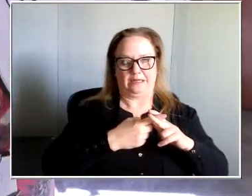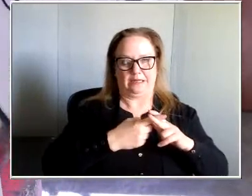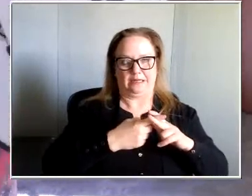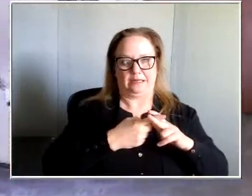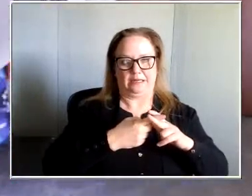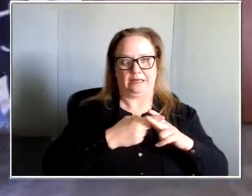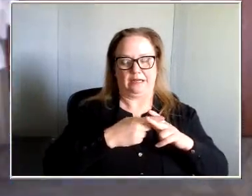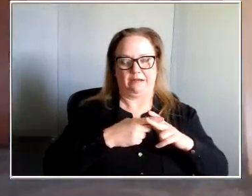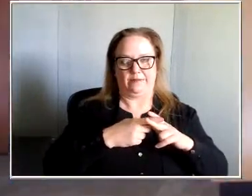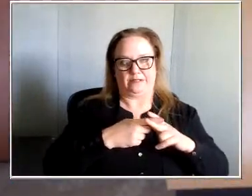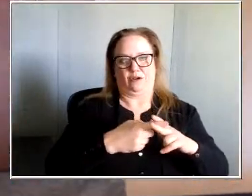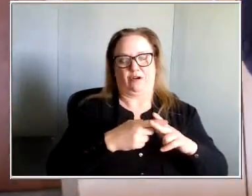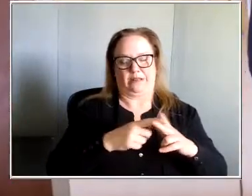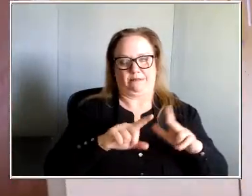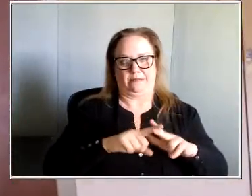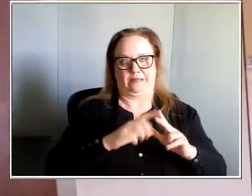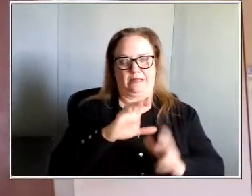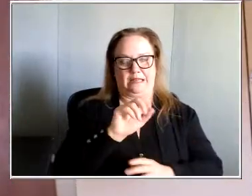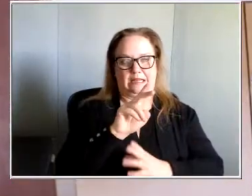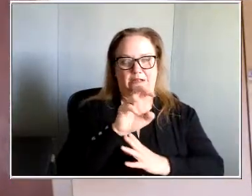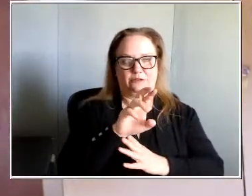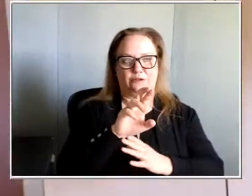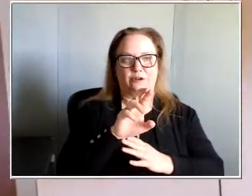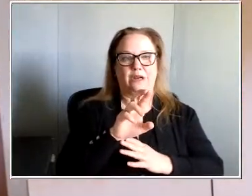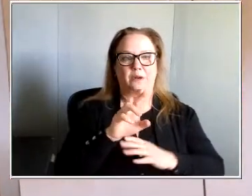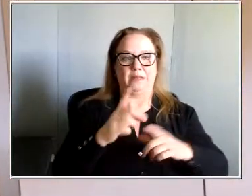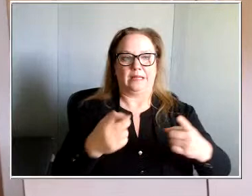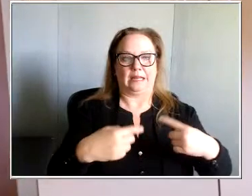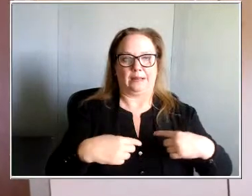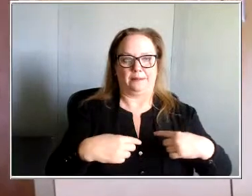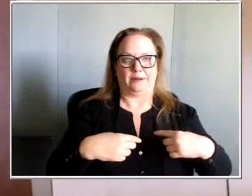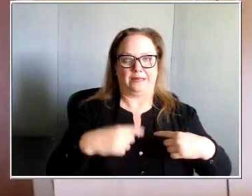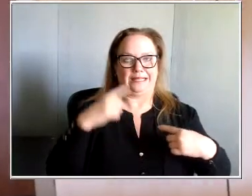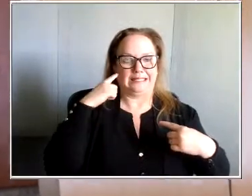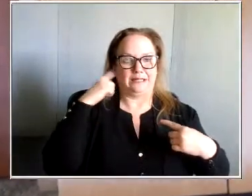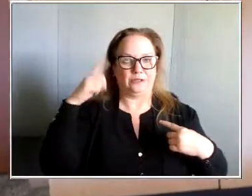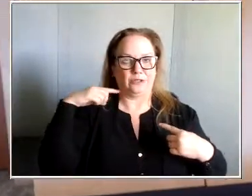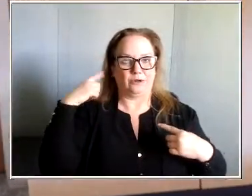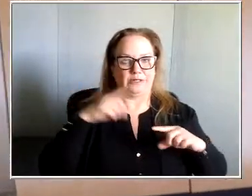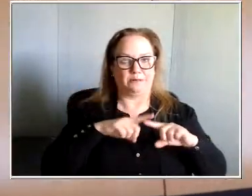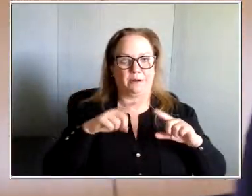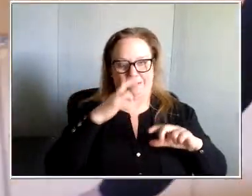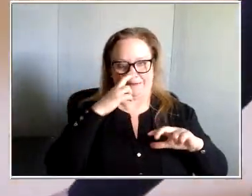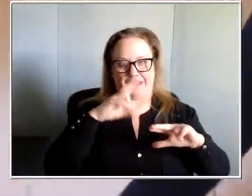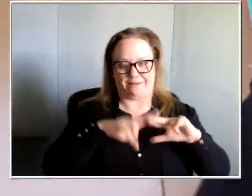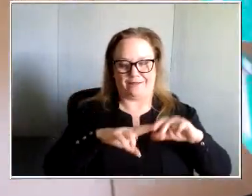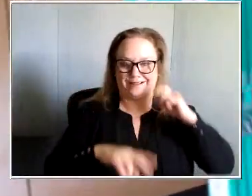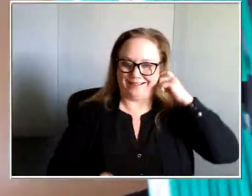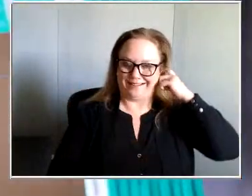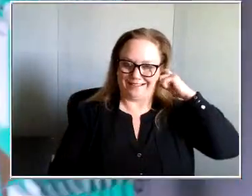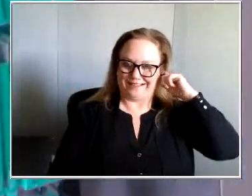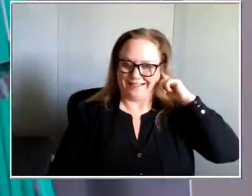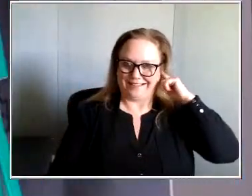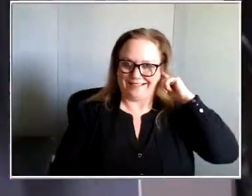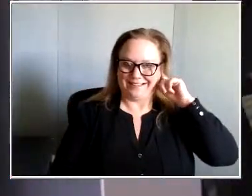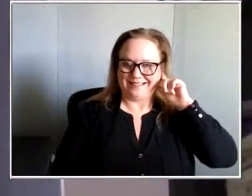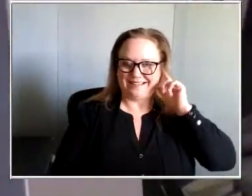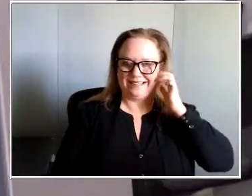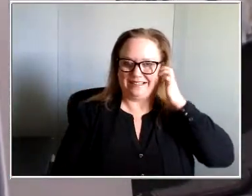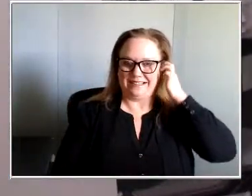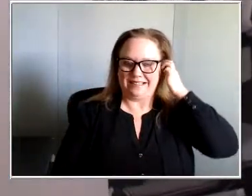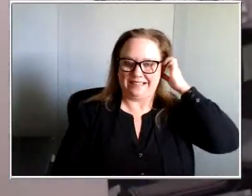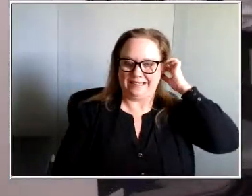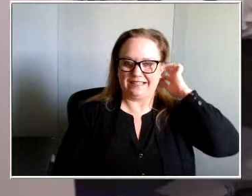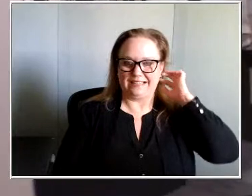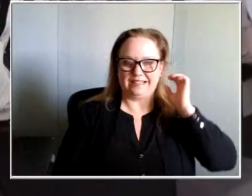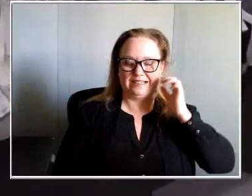journey. When they come in here, it sounds crazy, but we have a lot of fun. I can see And that. I